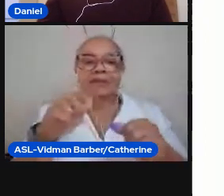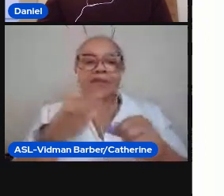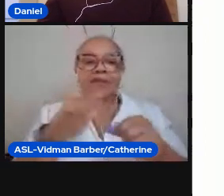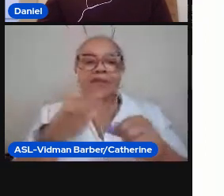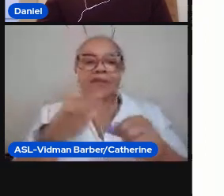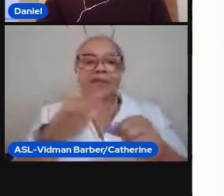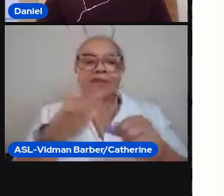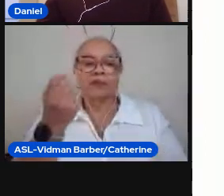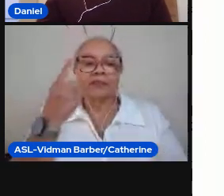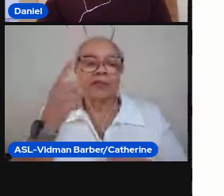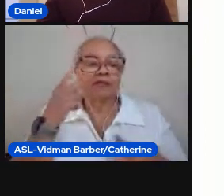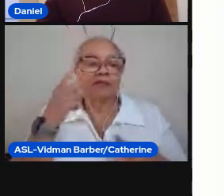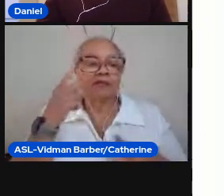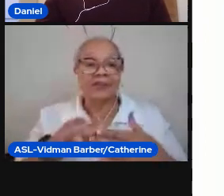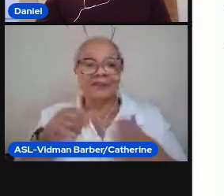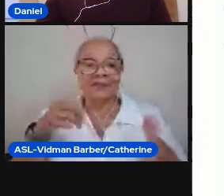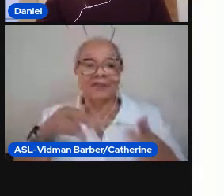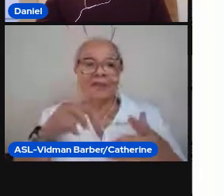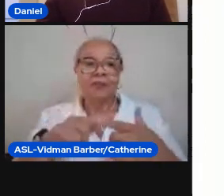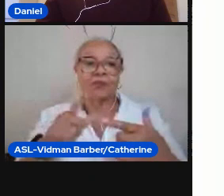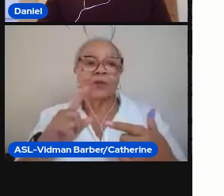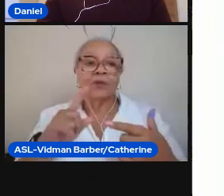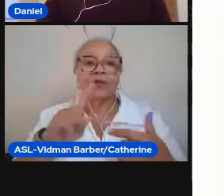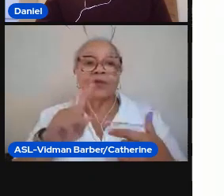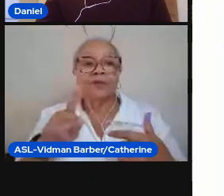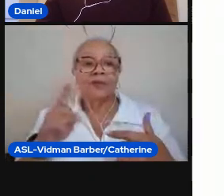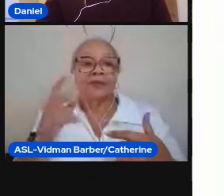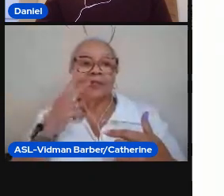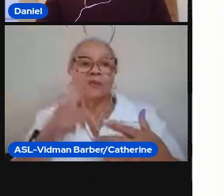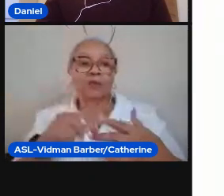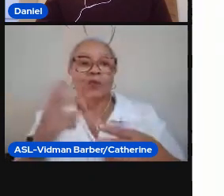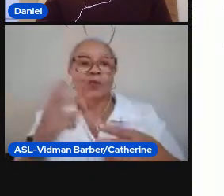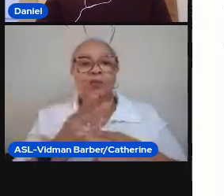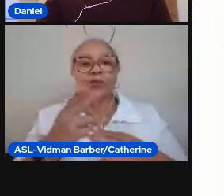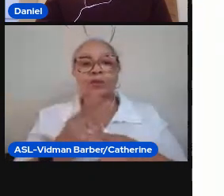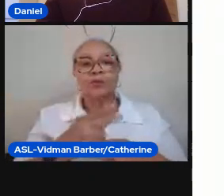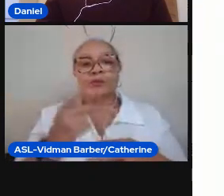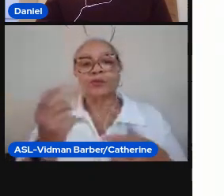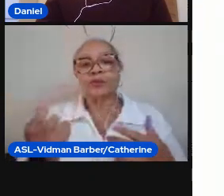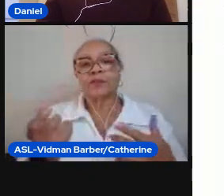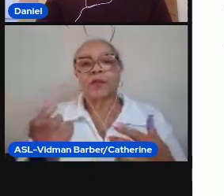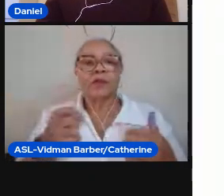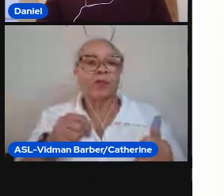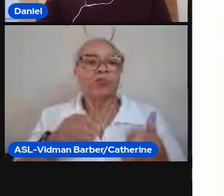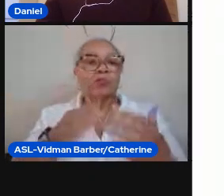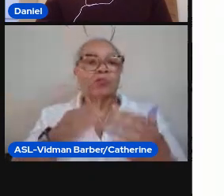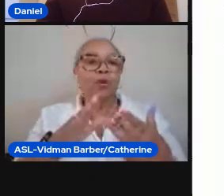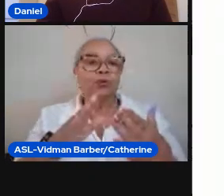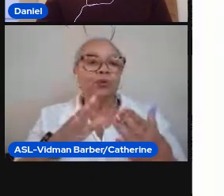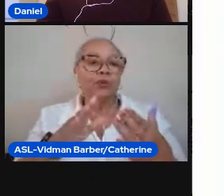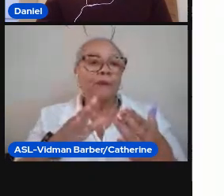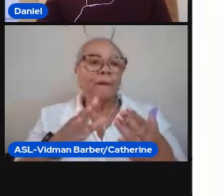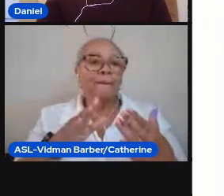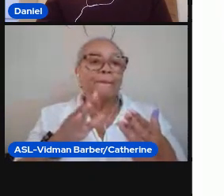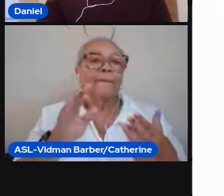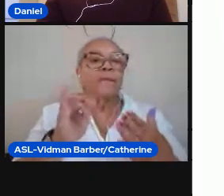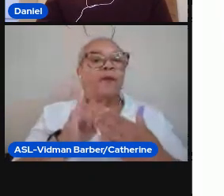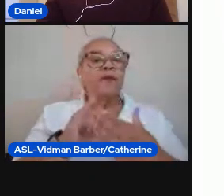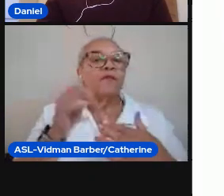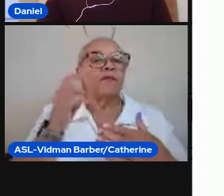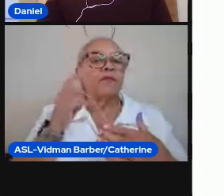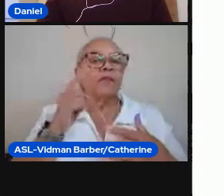wanted to see if we could use, again, an omic approach to understand the immunological determinants of protection following